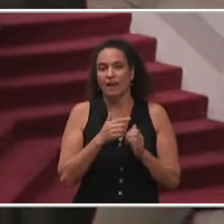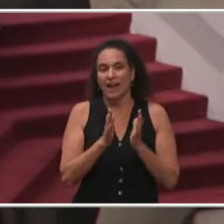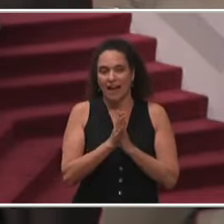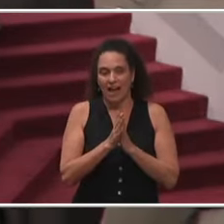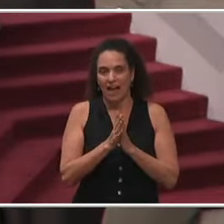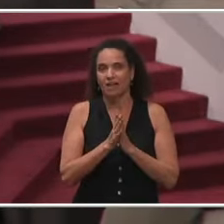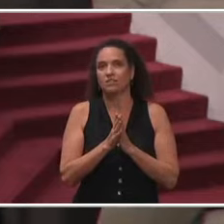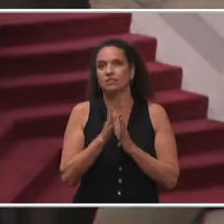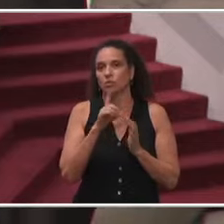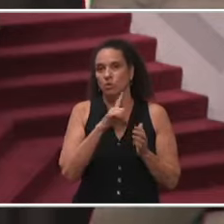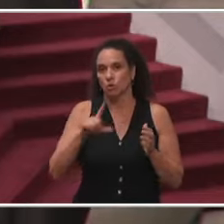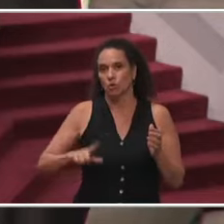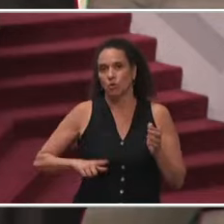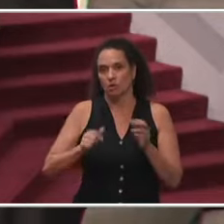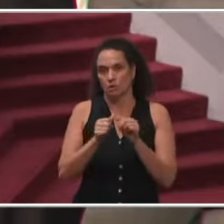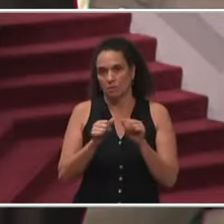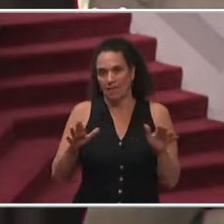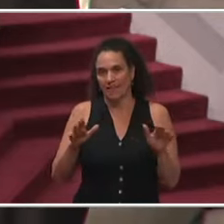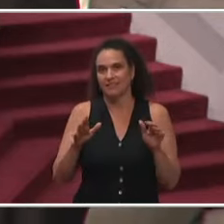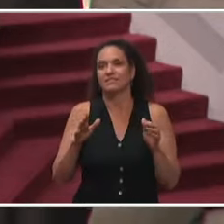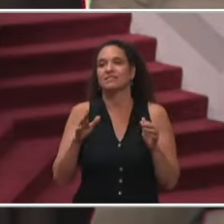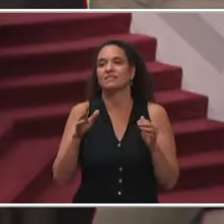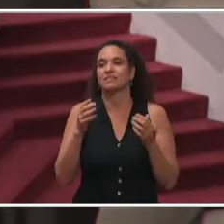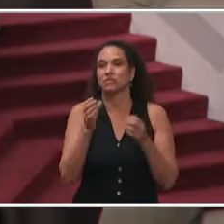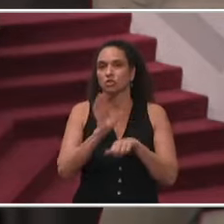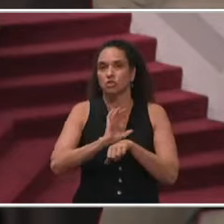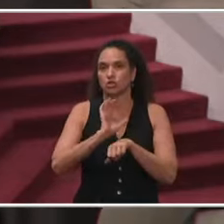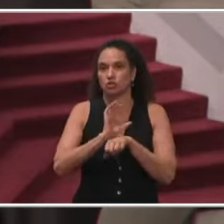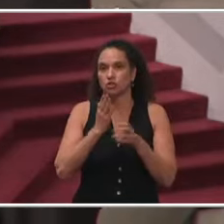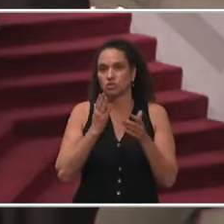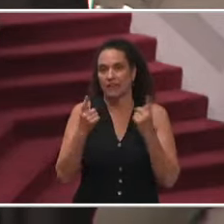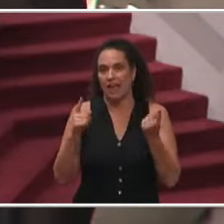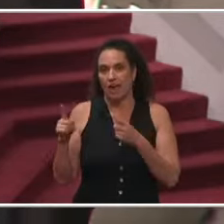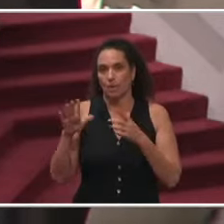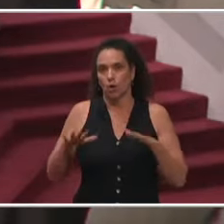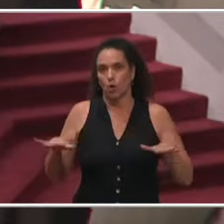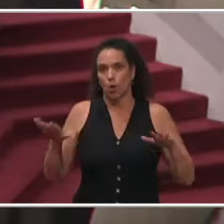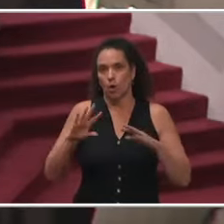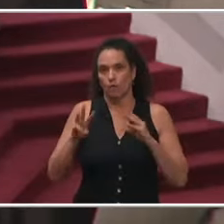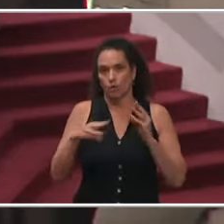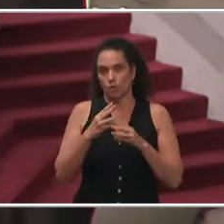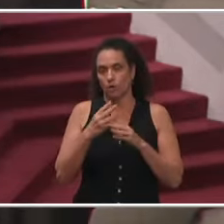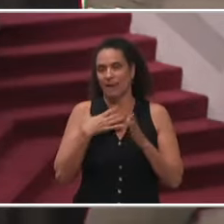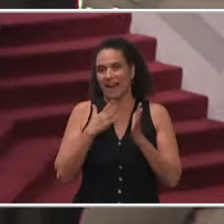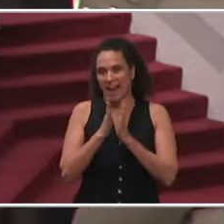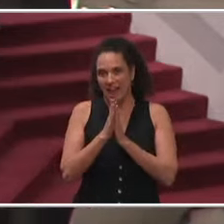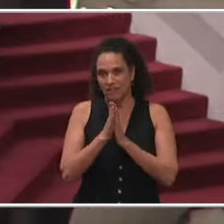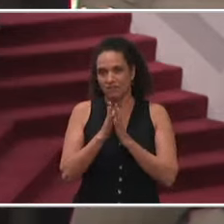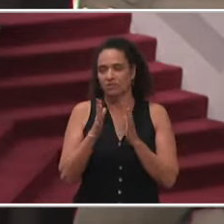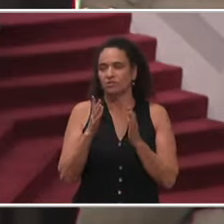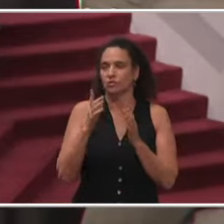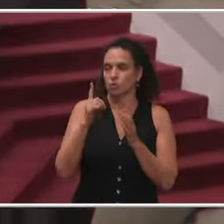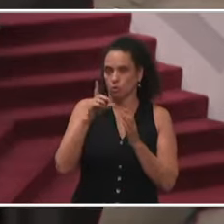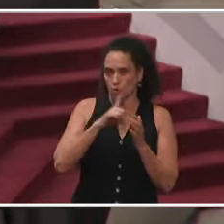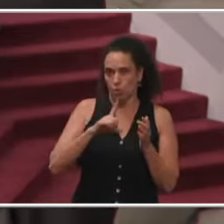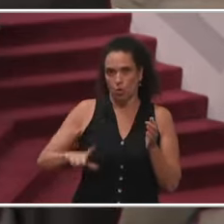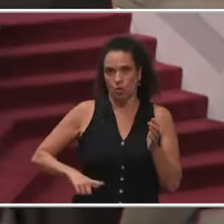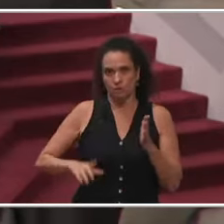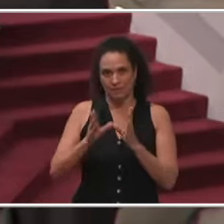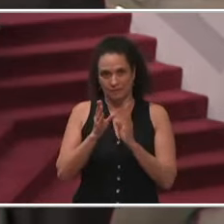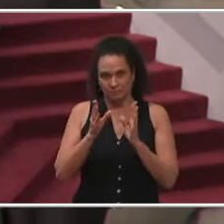church service and the many, many church services that are occurring around the world, we ask you, Lord, to accept our praise and worship of you. This is our